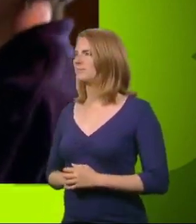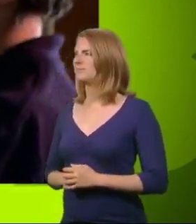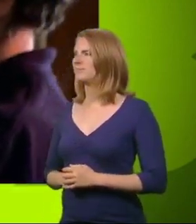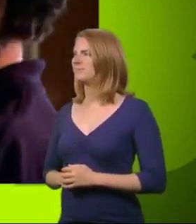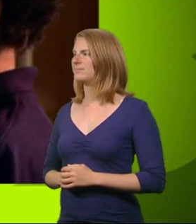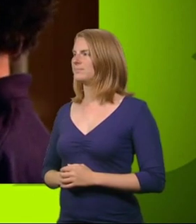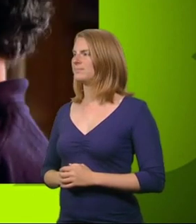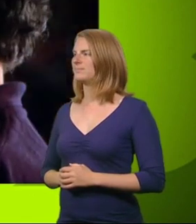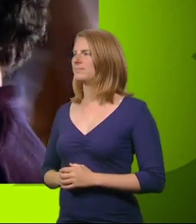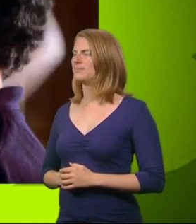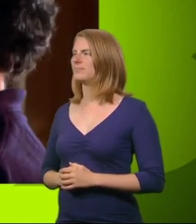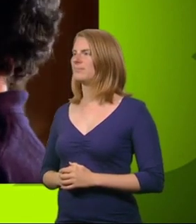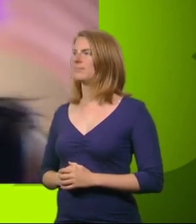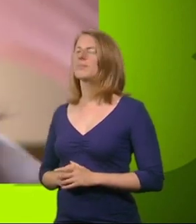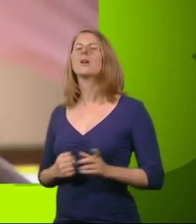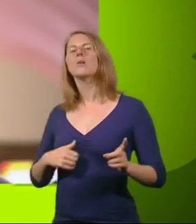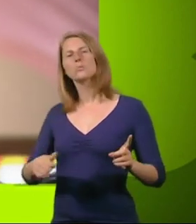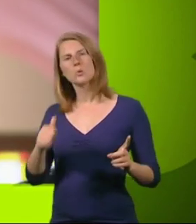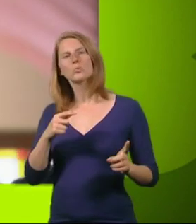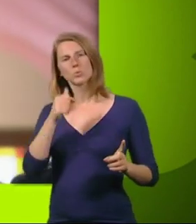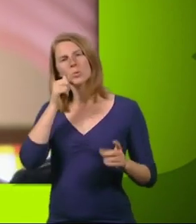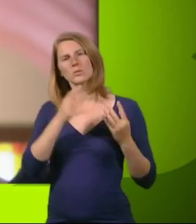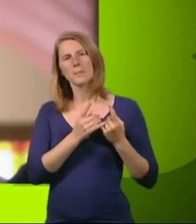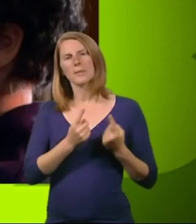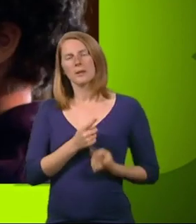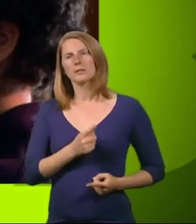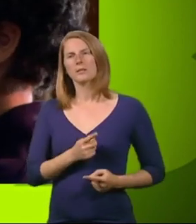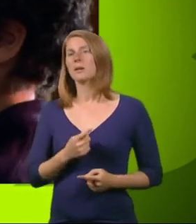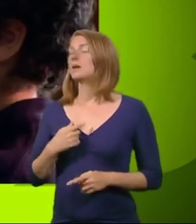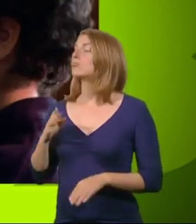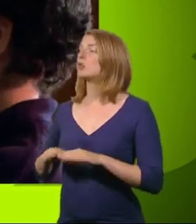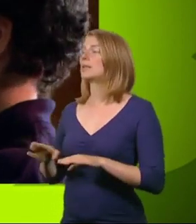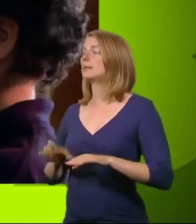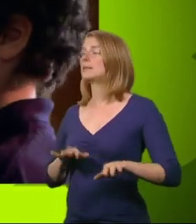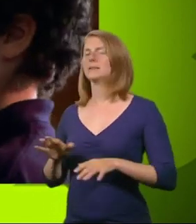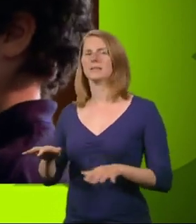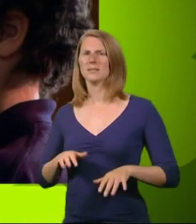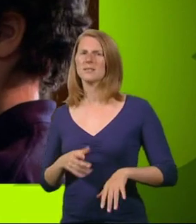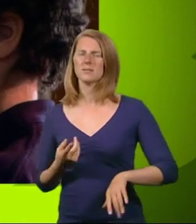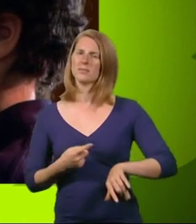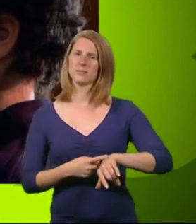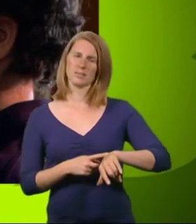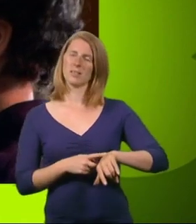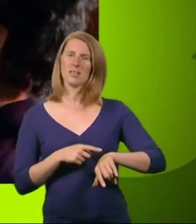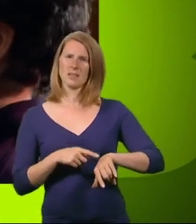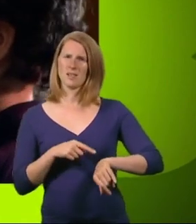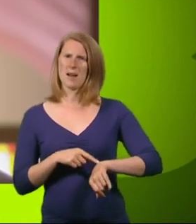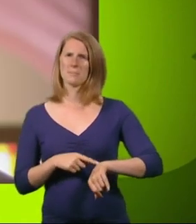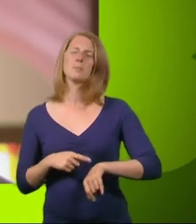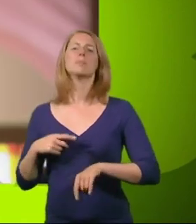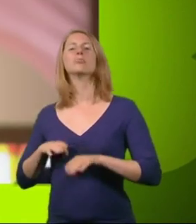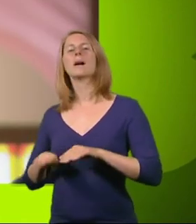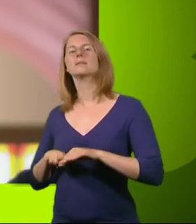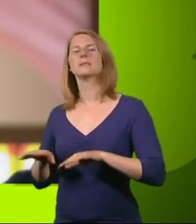Gus, I know you know something. Gus. Practicing. What, this time?